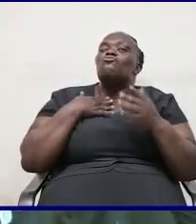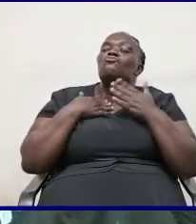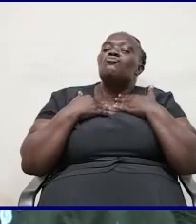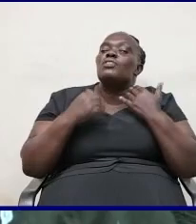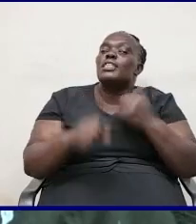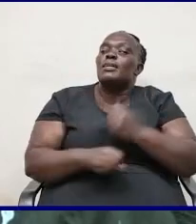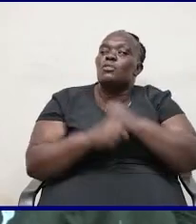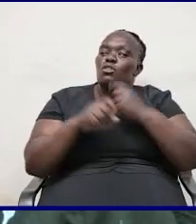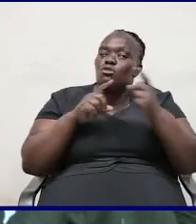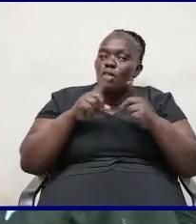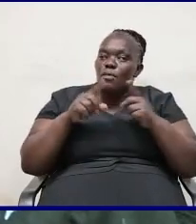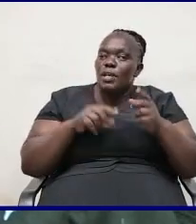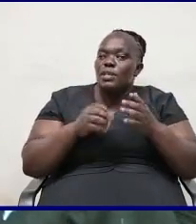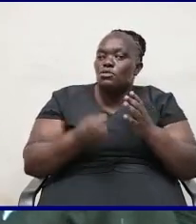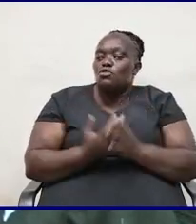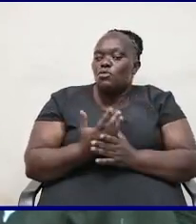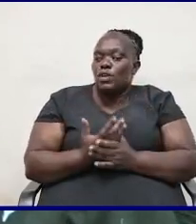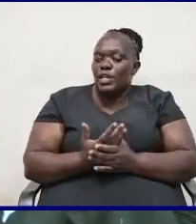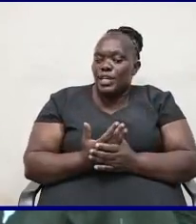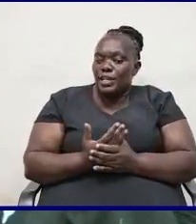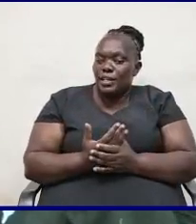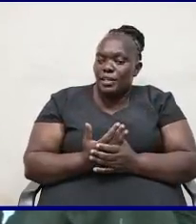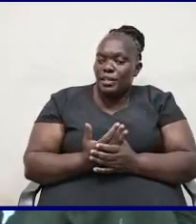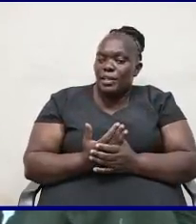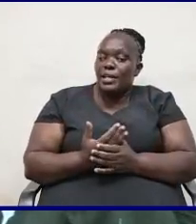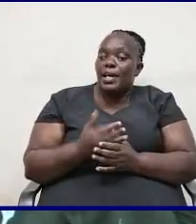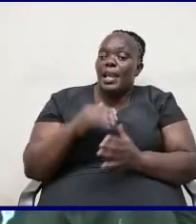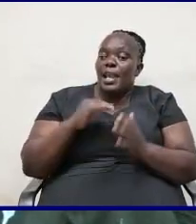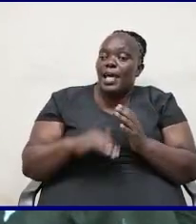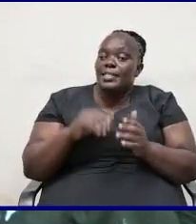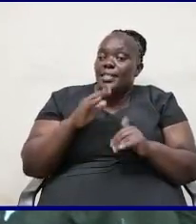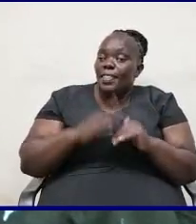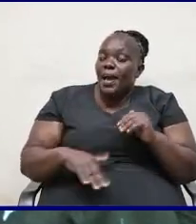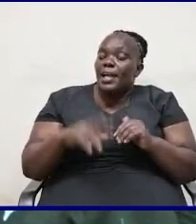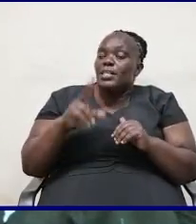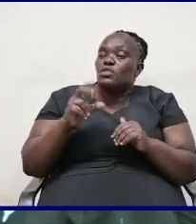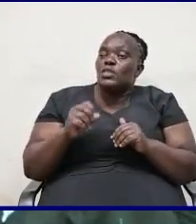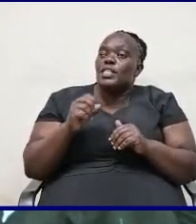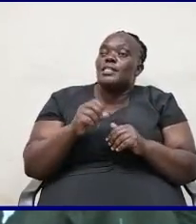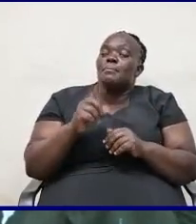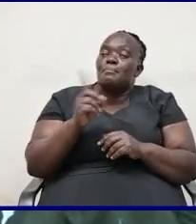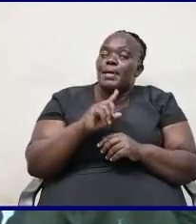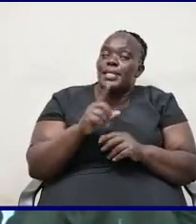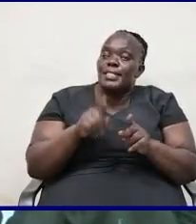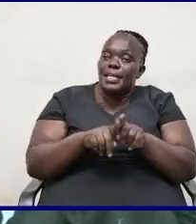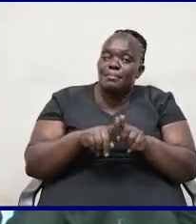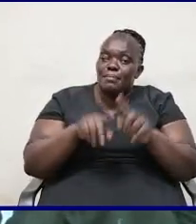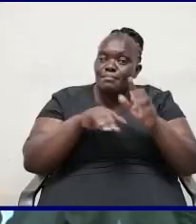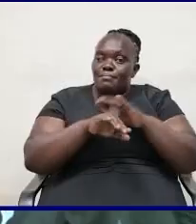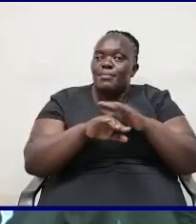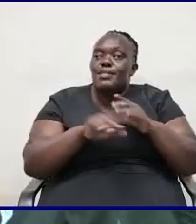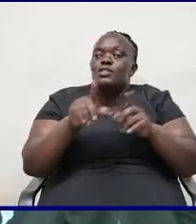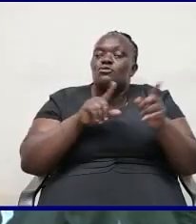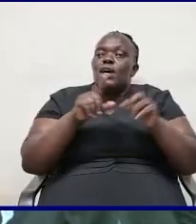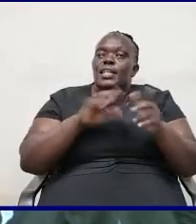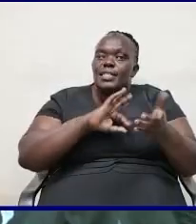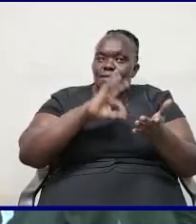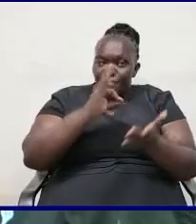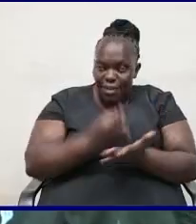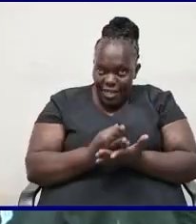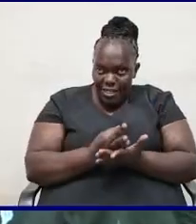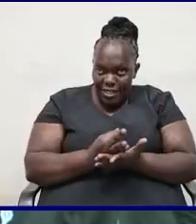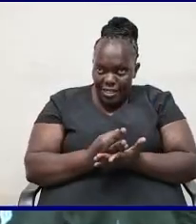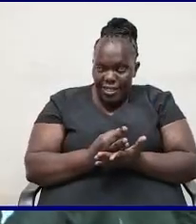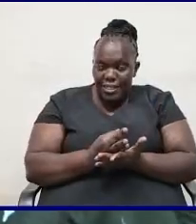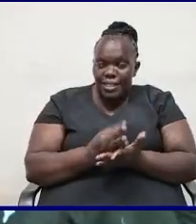support tourism is growing. Maybe in less than 20 seconds. Yes. Can countries access the tourism fund, the